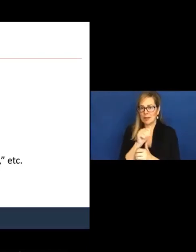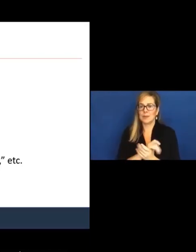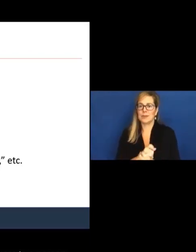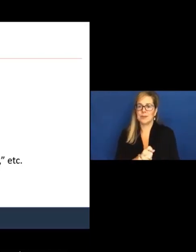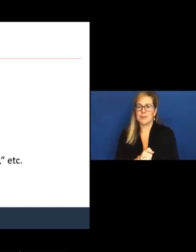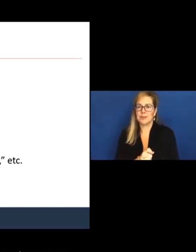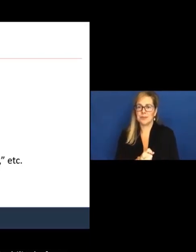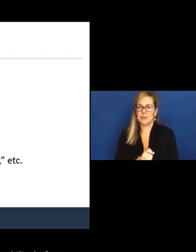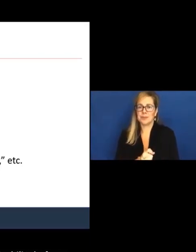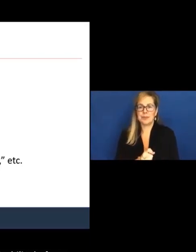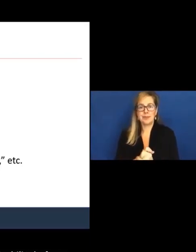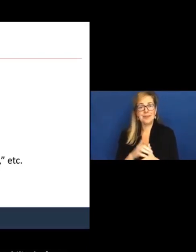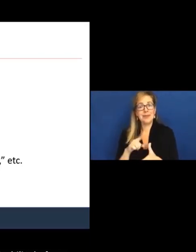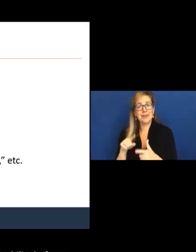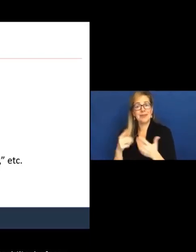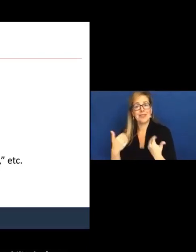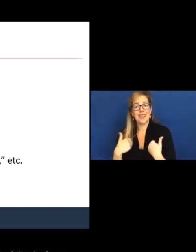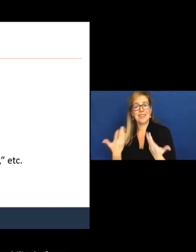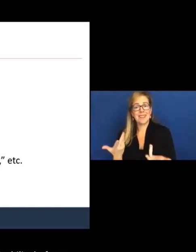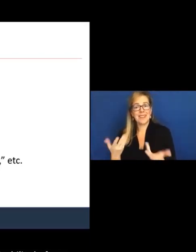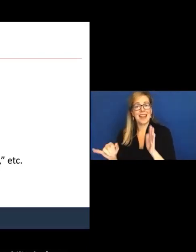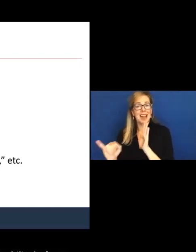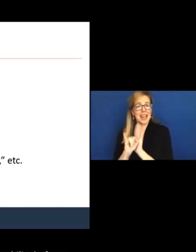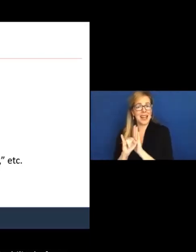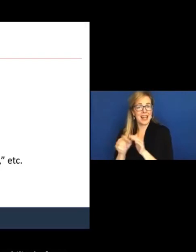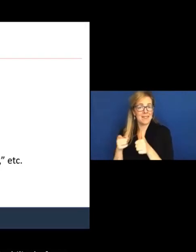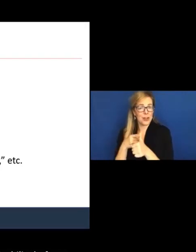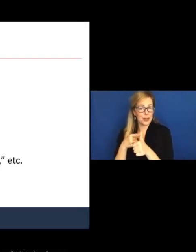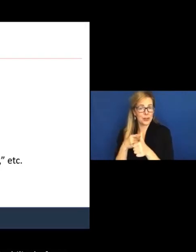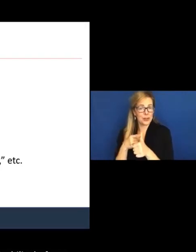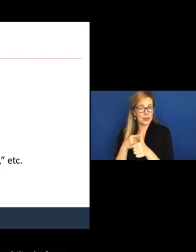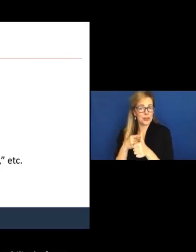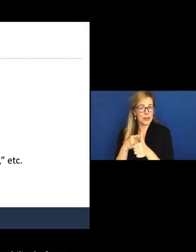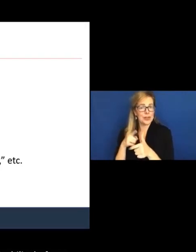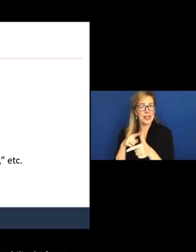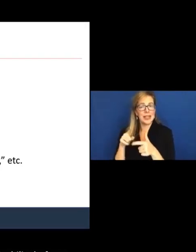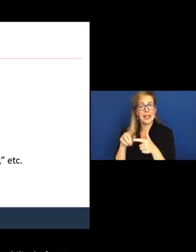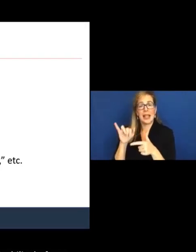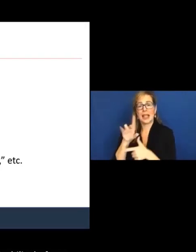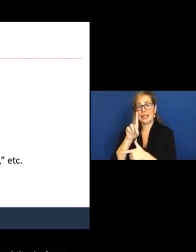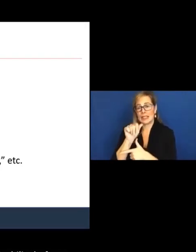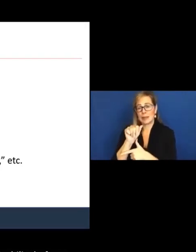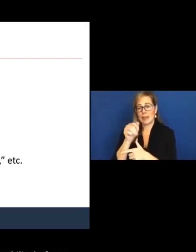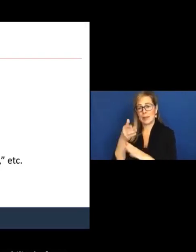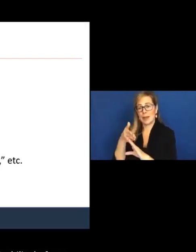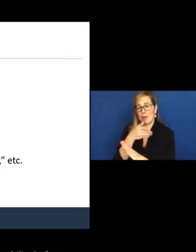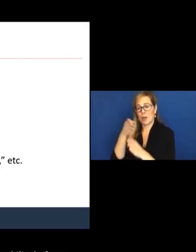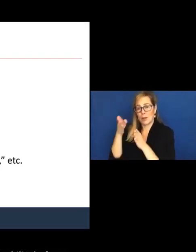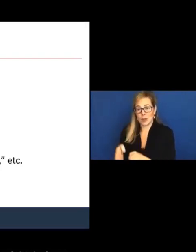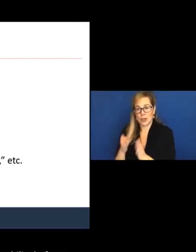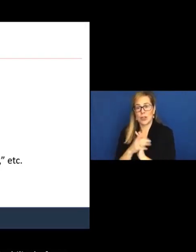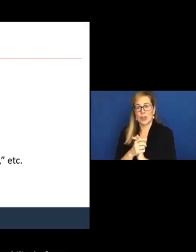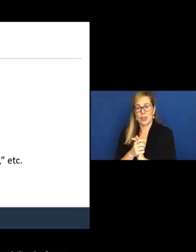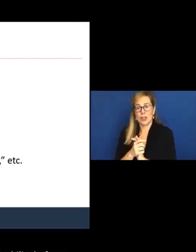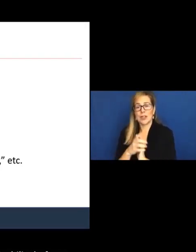Then there's identity first language, which puts the disability before the person. And the example here is a